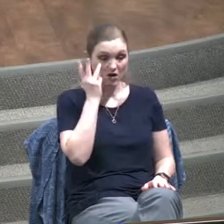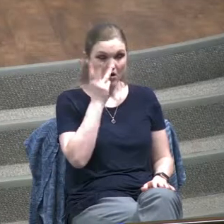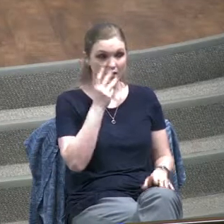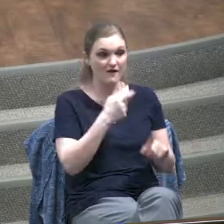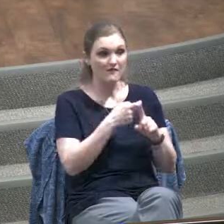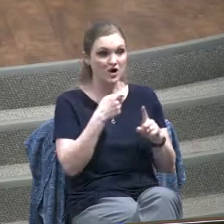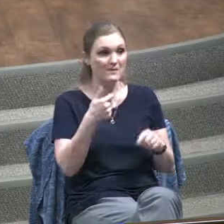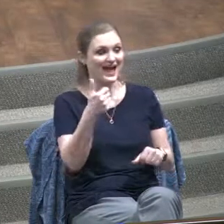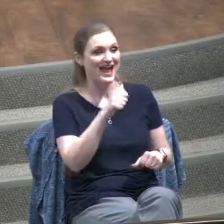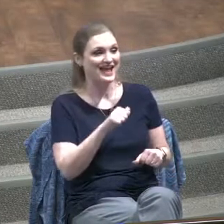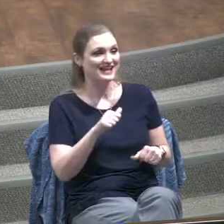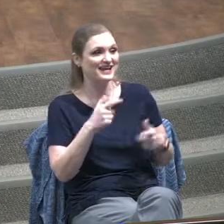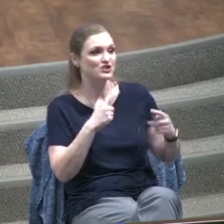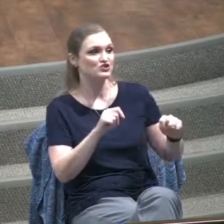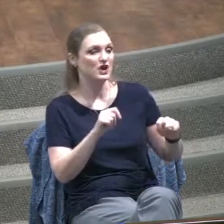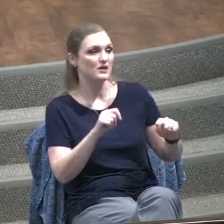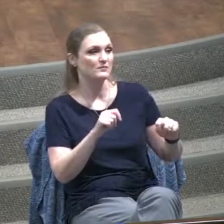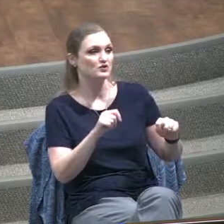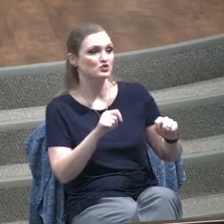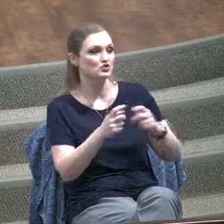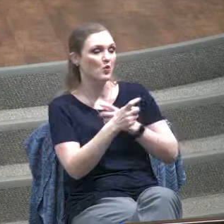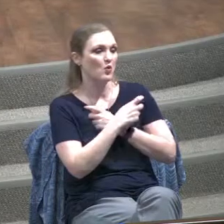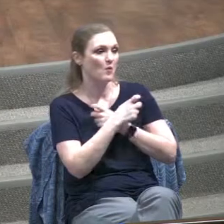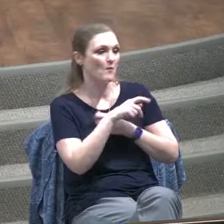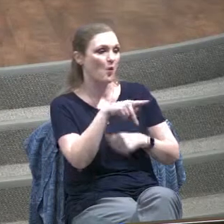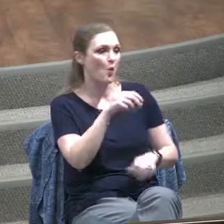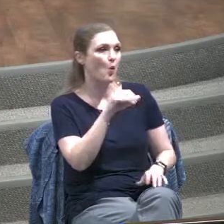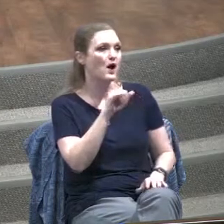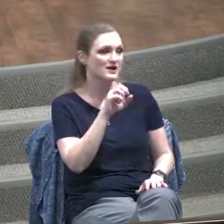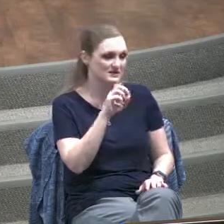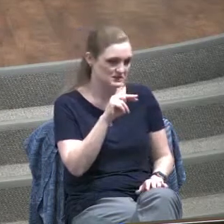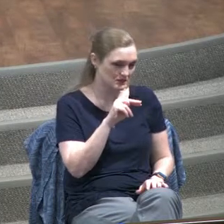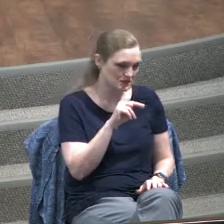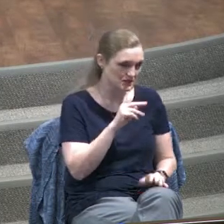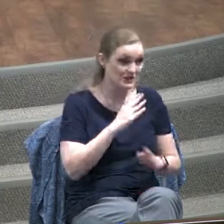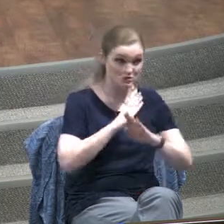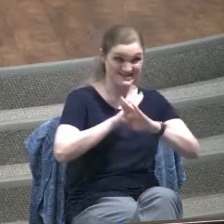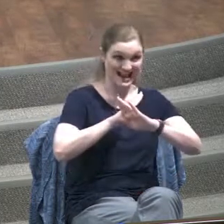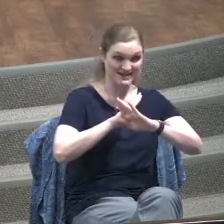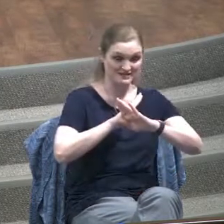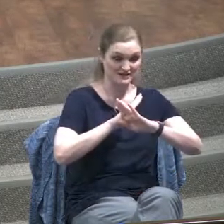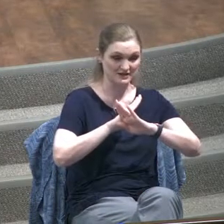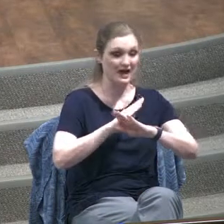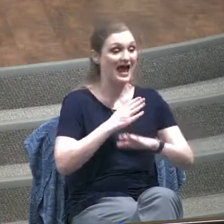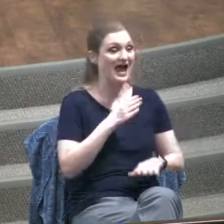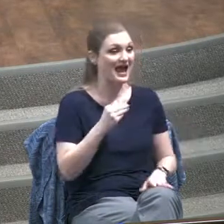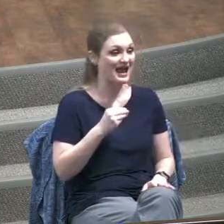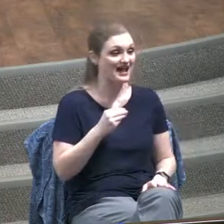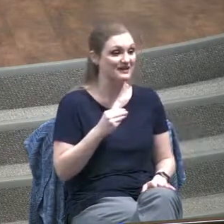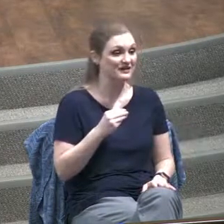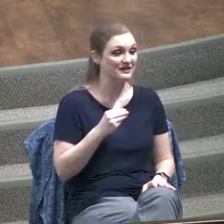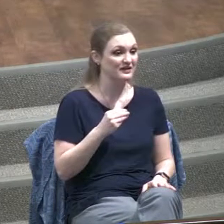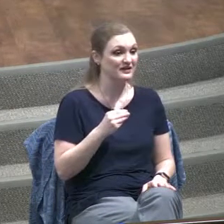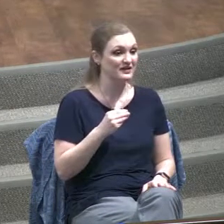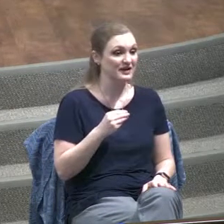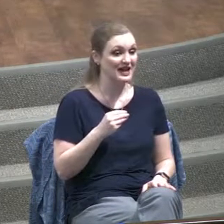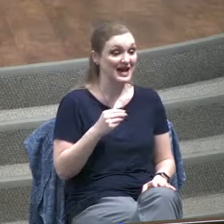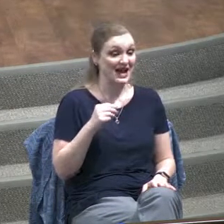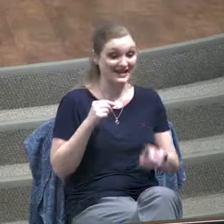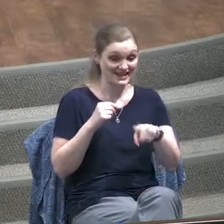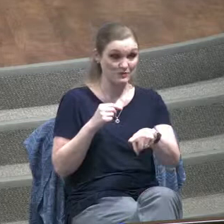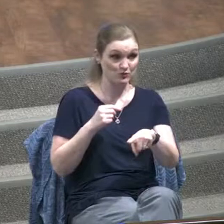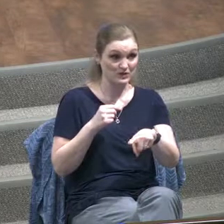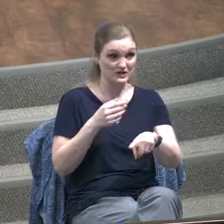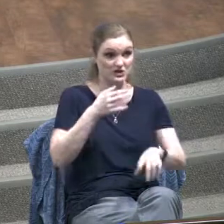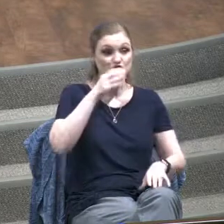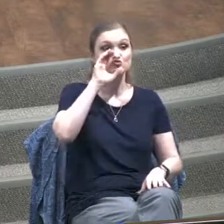from any attempt to poison the king. And often, he actually sips it before